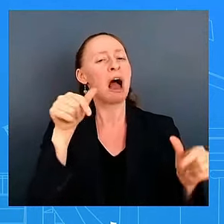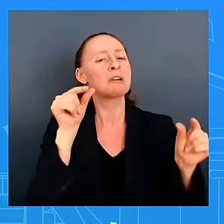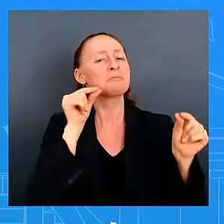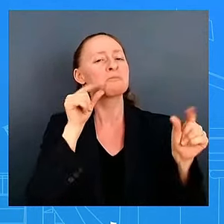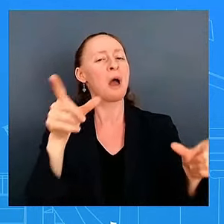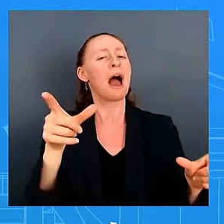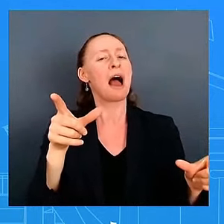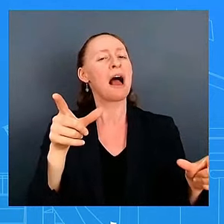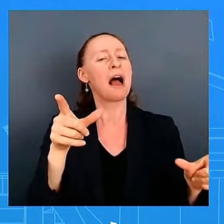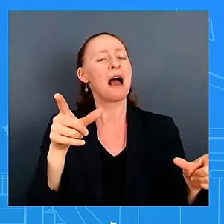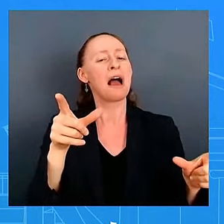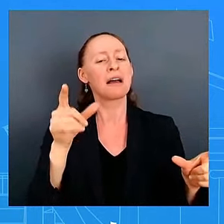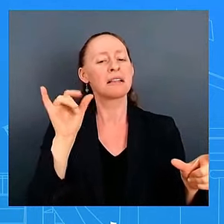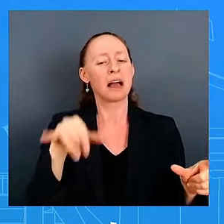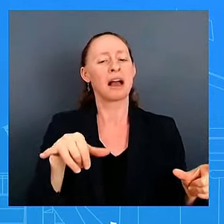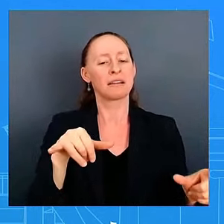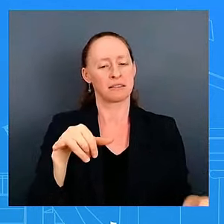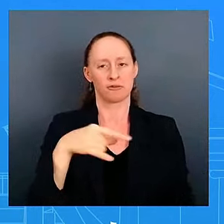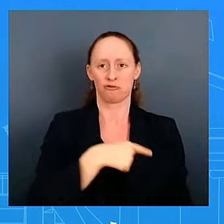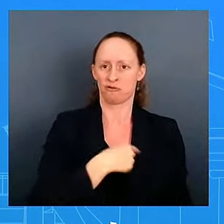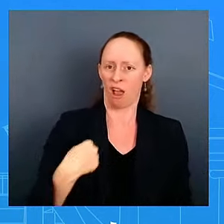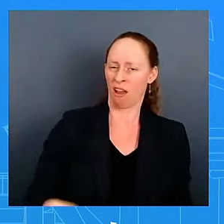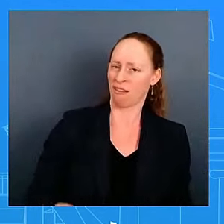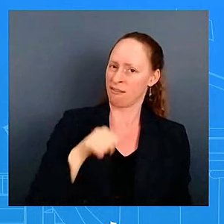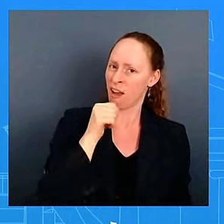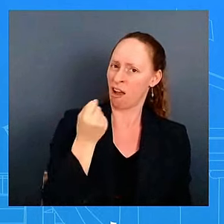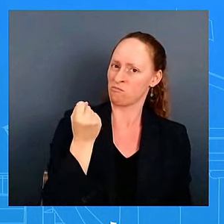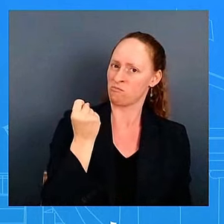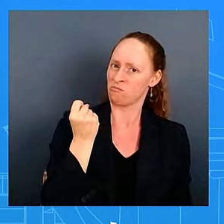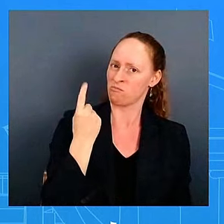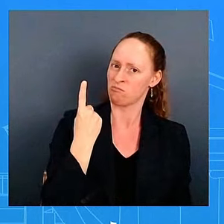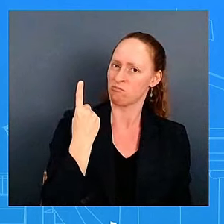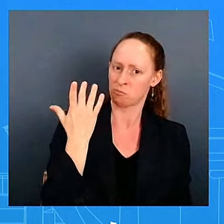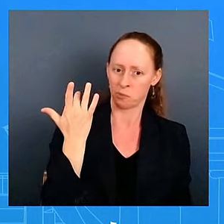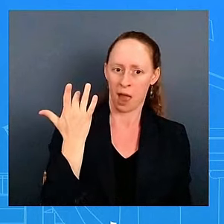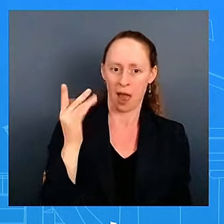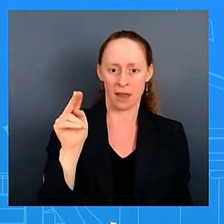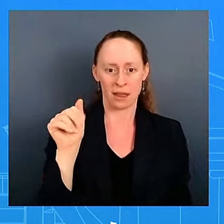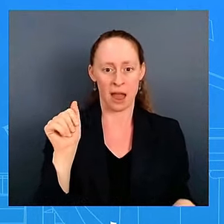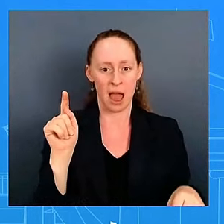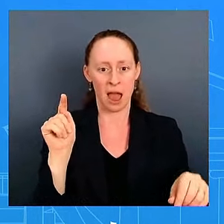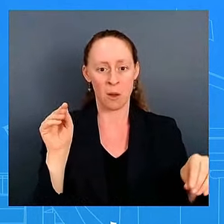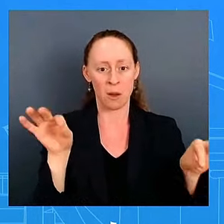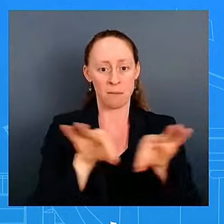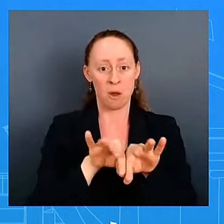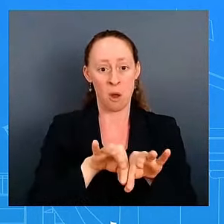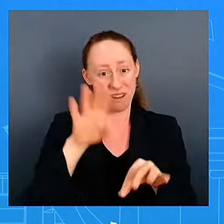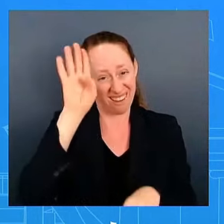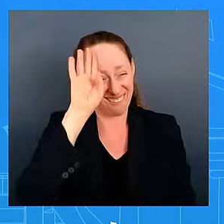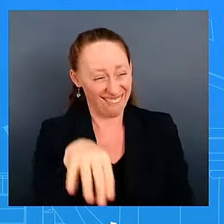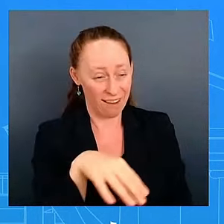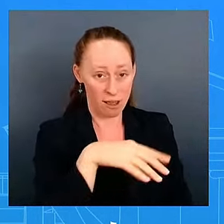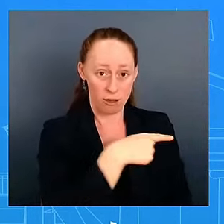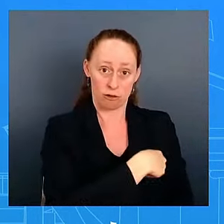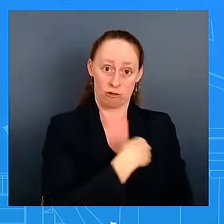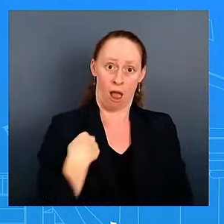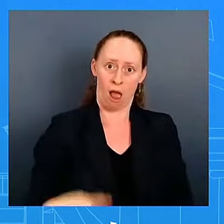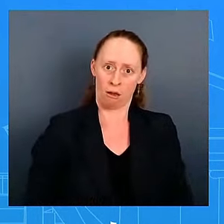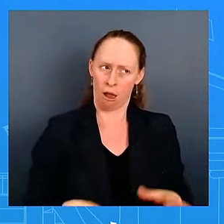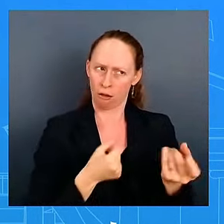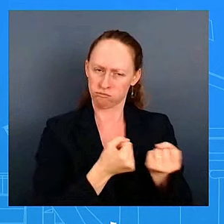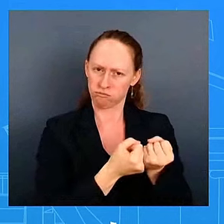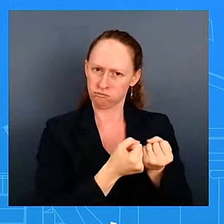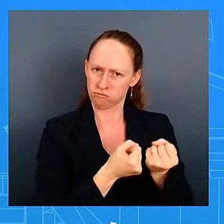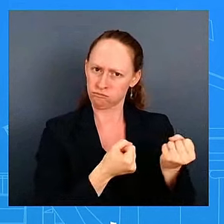are actively enabling, right? They are themselves enabling Russia's war in Ukraine, so it doesn't surprise me or surprise us that statement